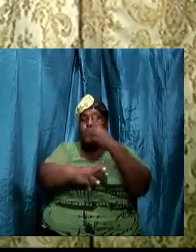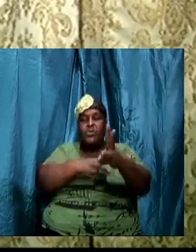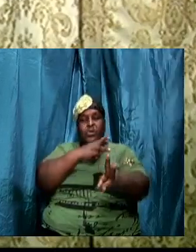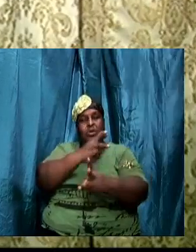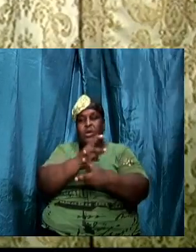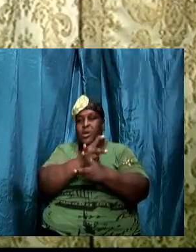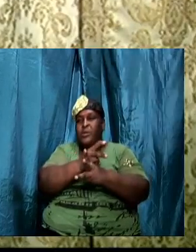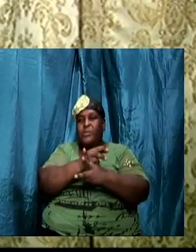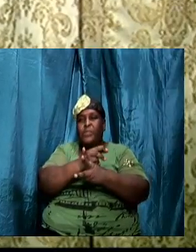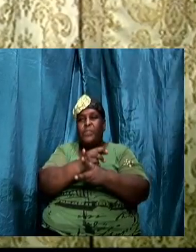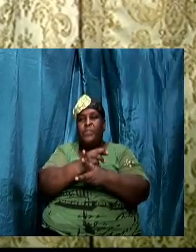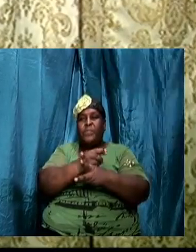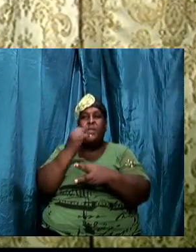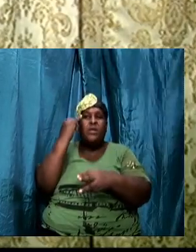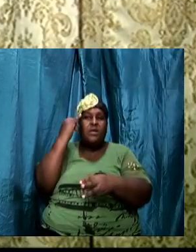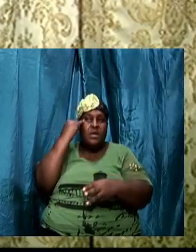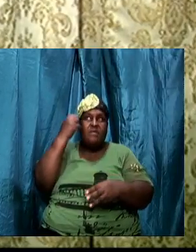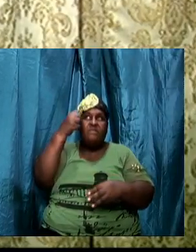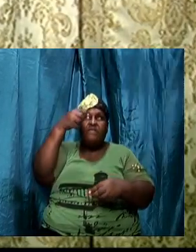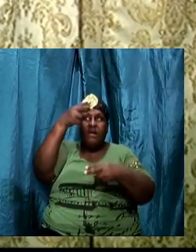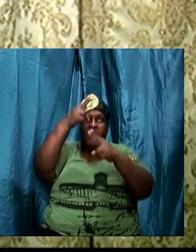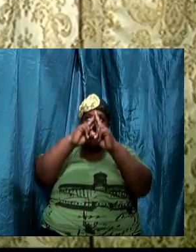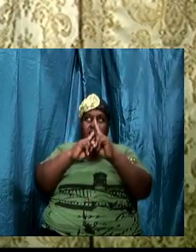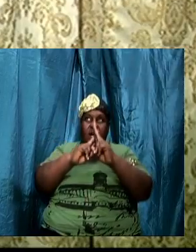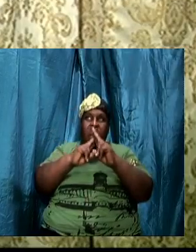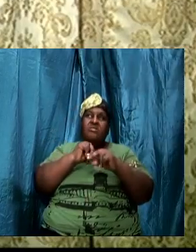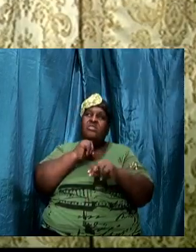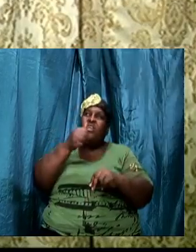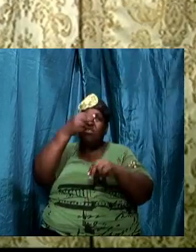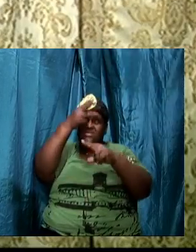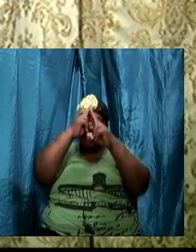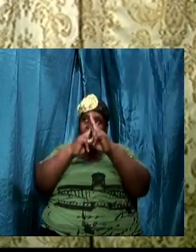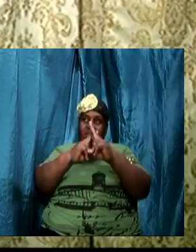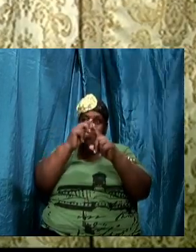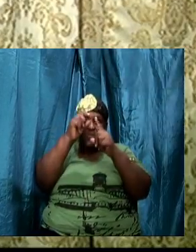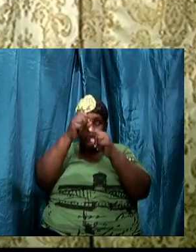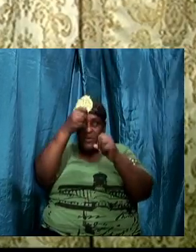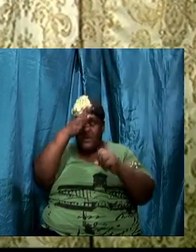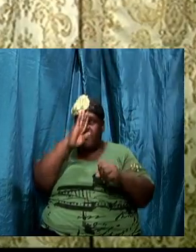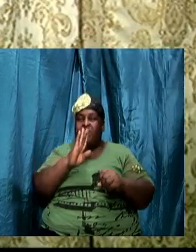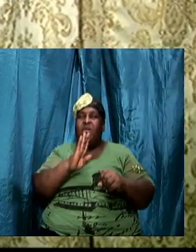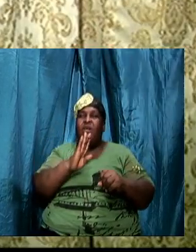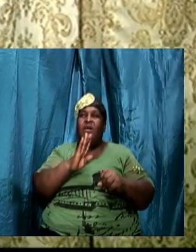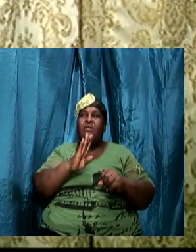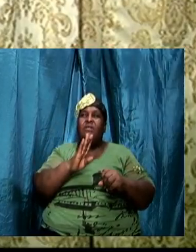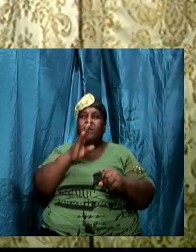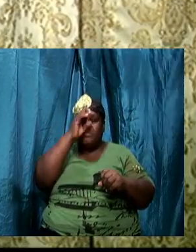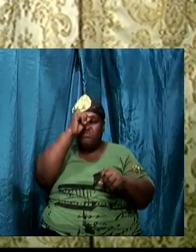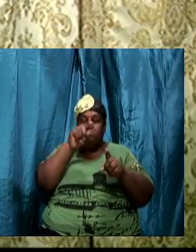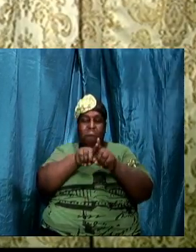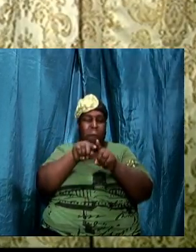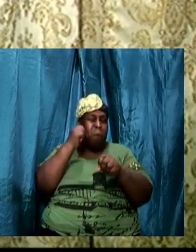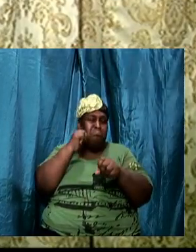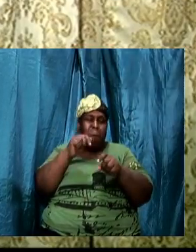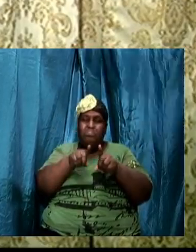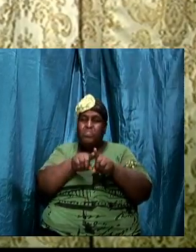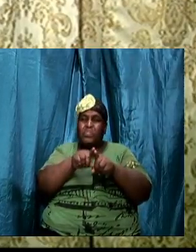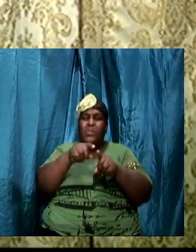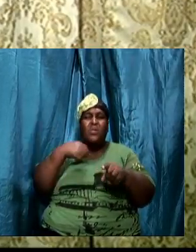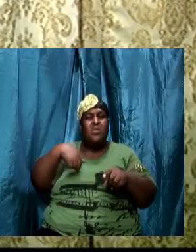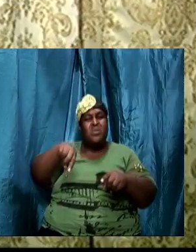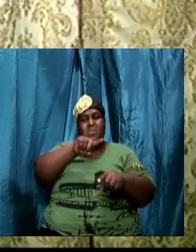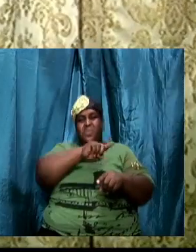If we dishonor the word of Almighty God, brothers and sisters, we